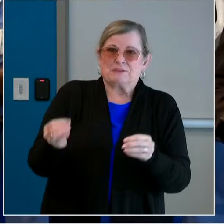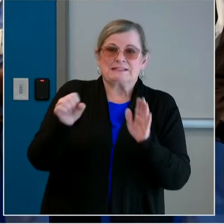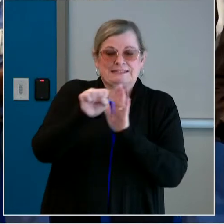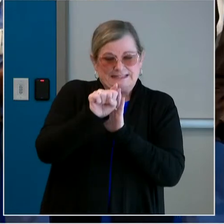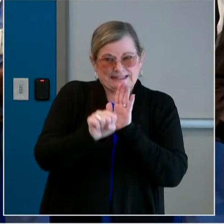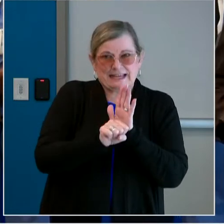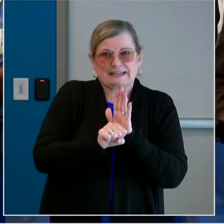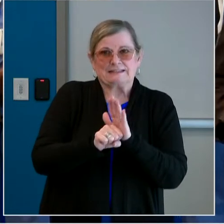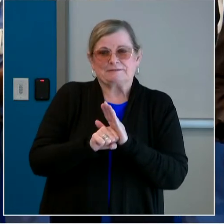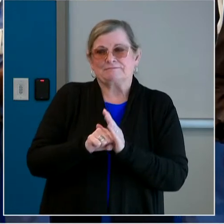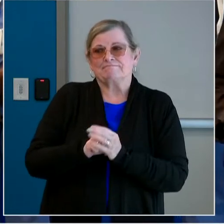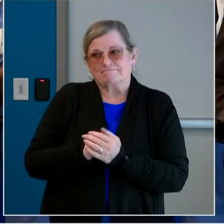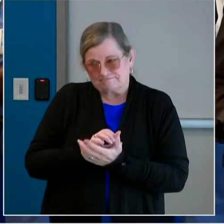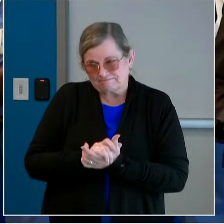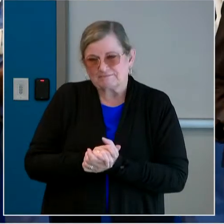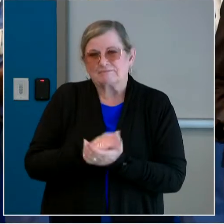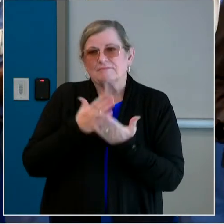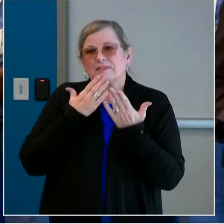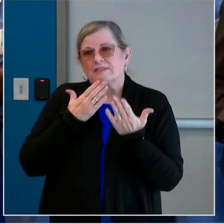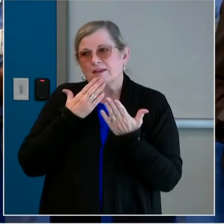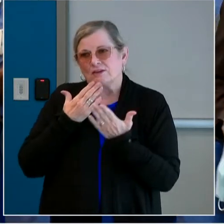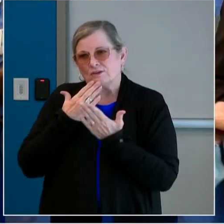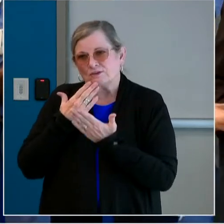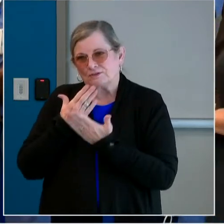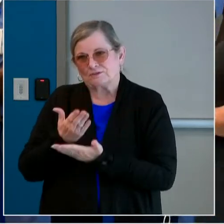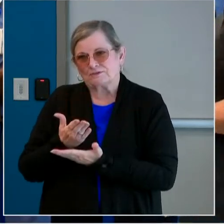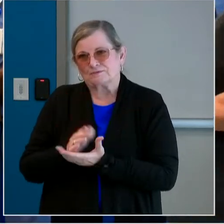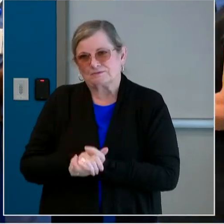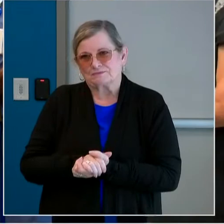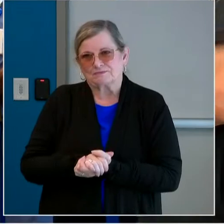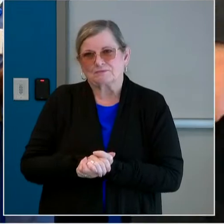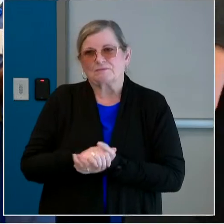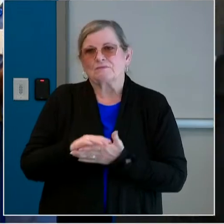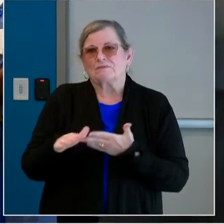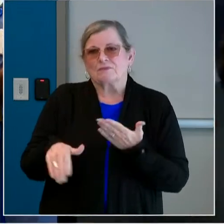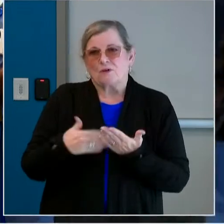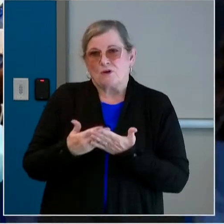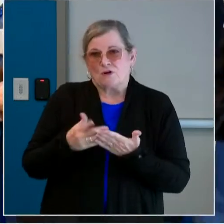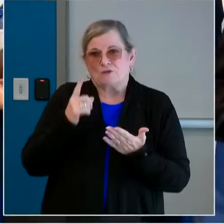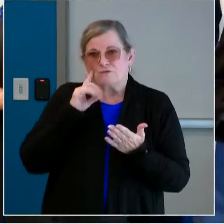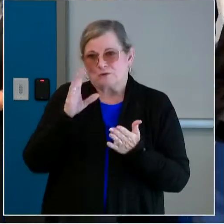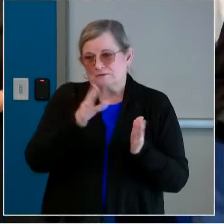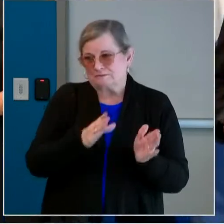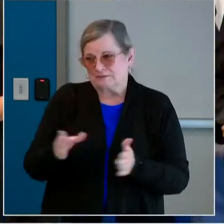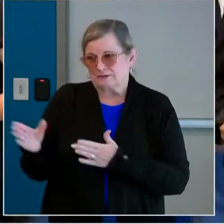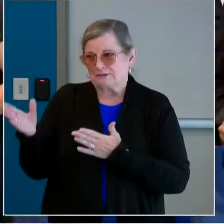as American citizens. Thank you all at Planned Parenthood for the work that you do.